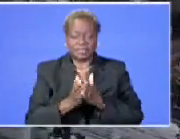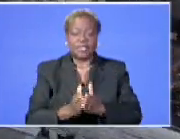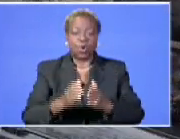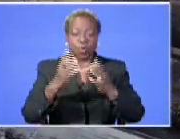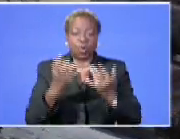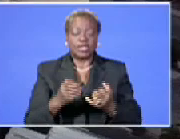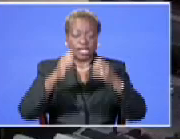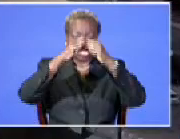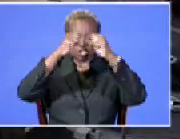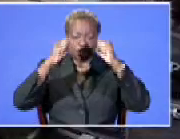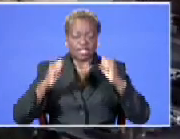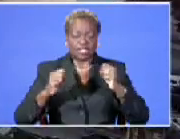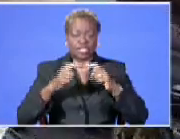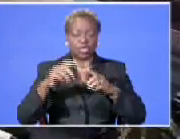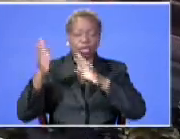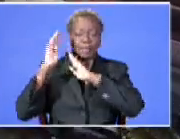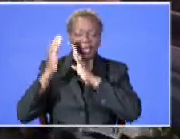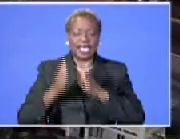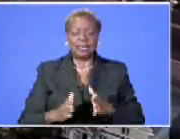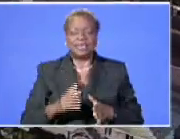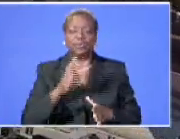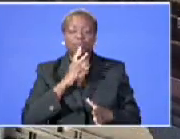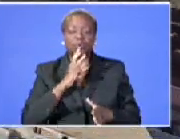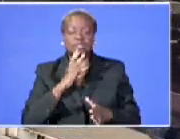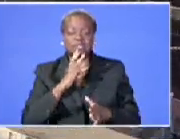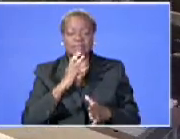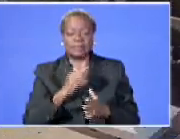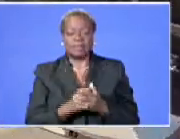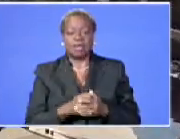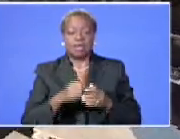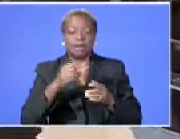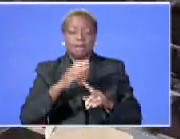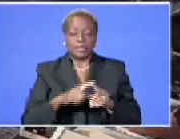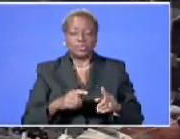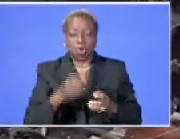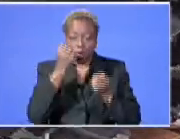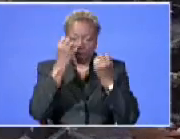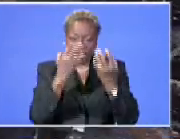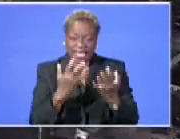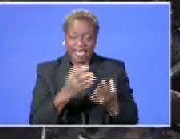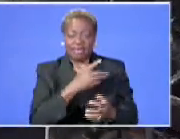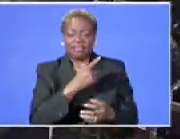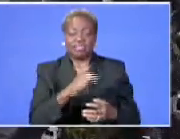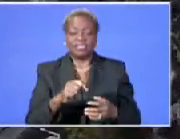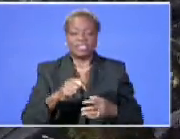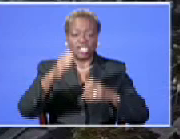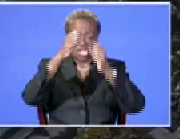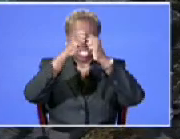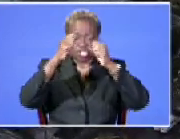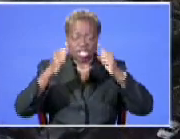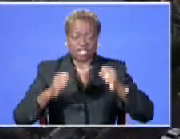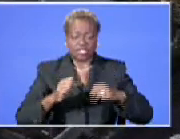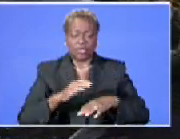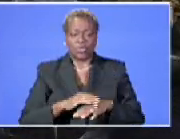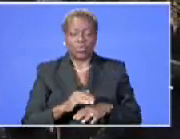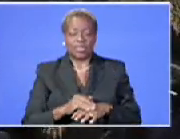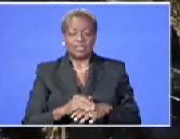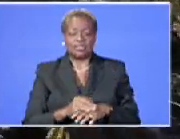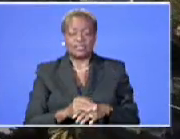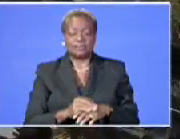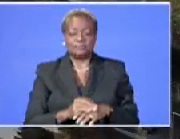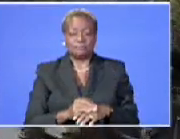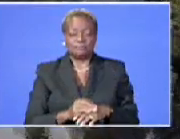been adhering to the country's sheltering protocols. He confirmed that only crew members are on board those ships. As we previously told